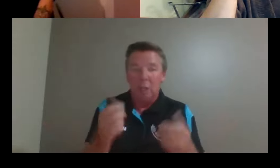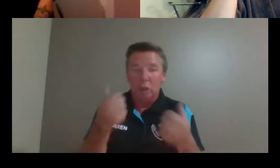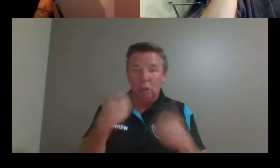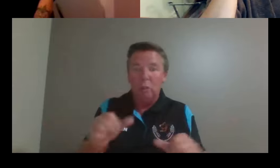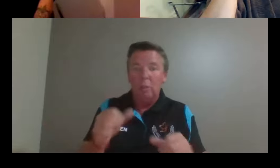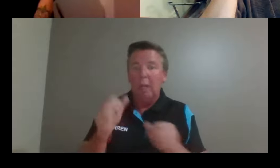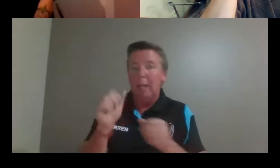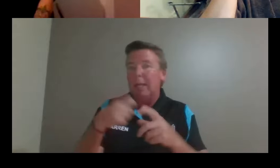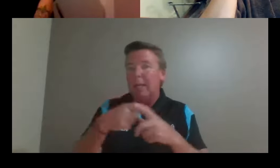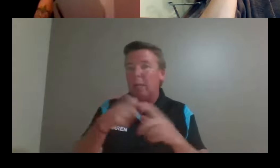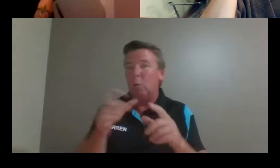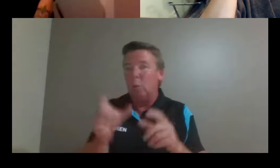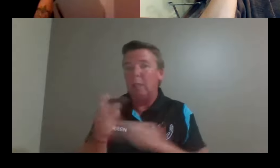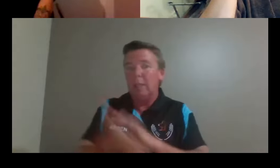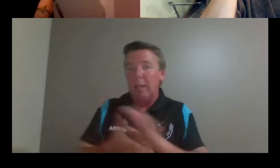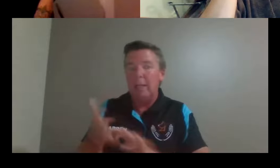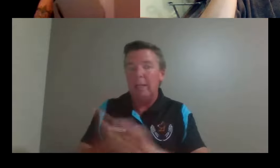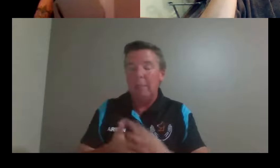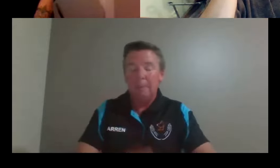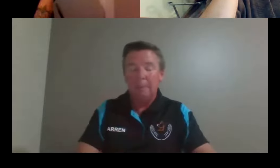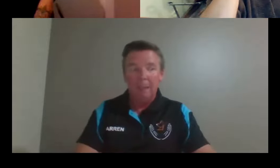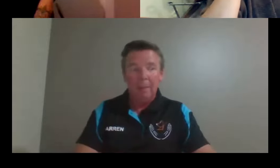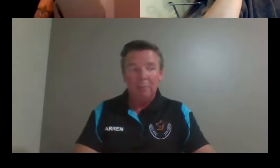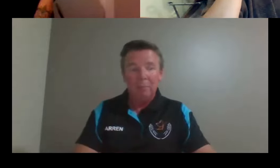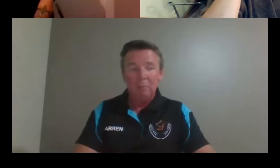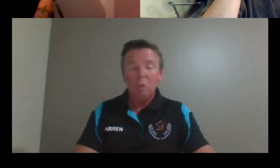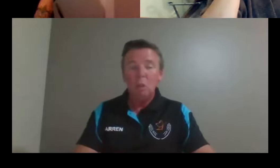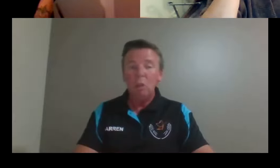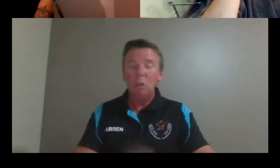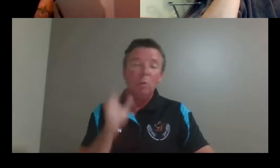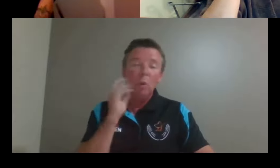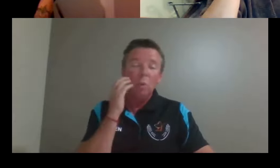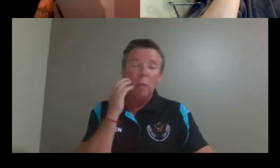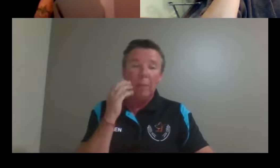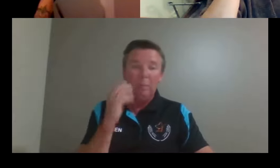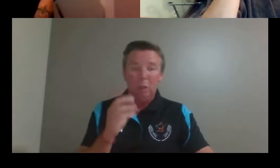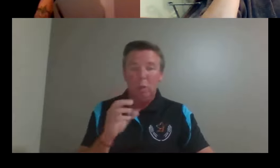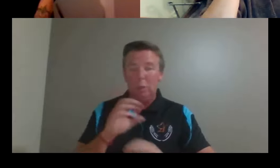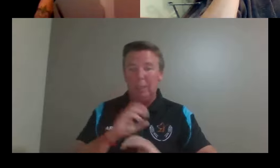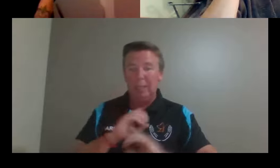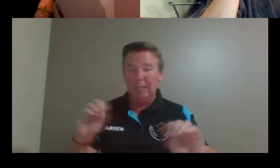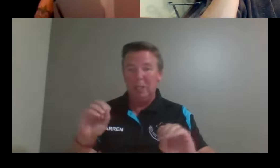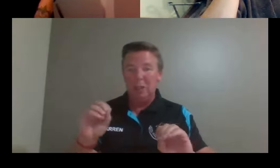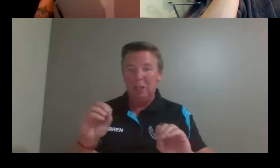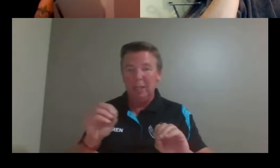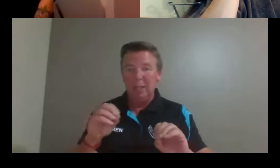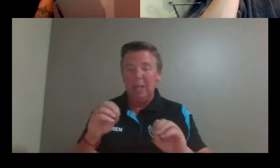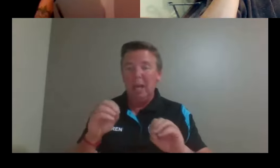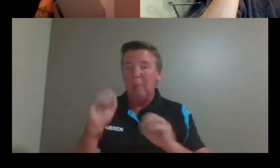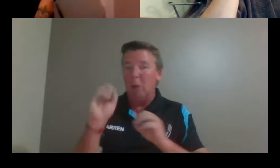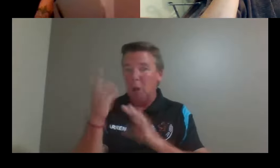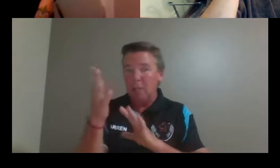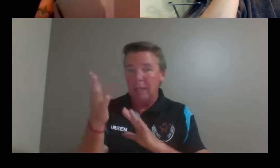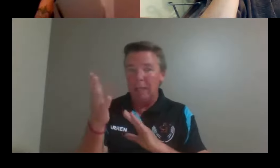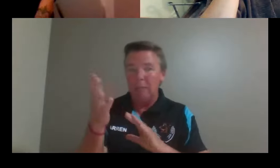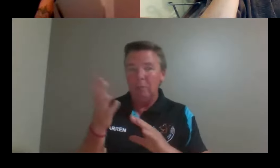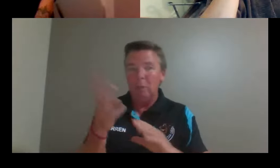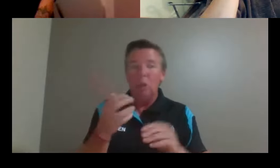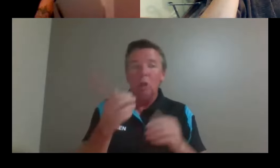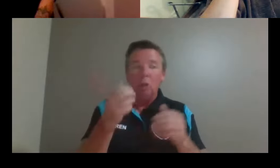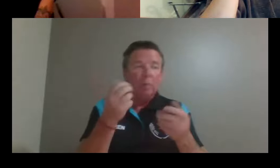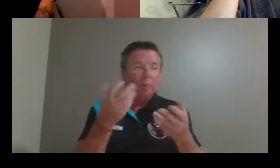they use keyword signing. So when we teach AUSLAN